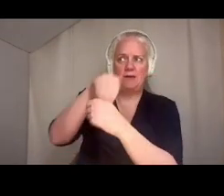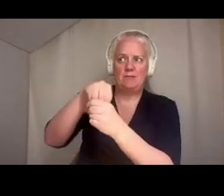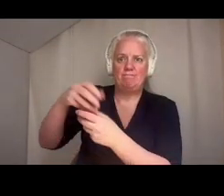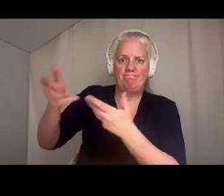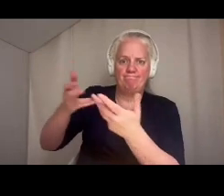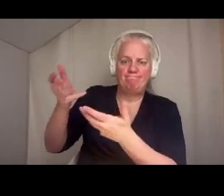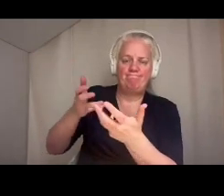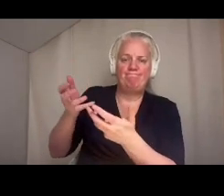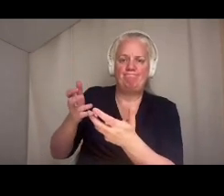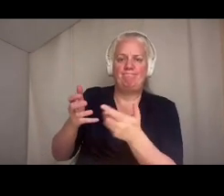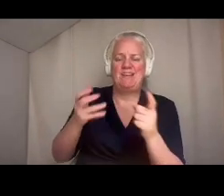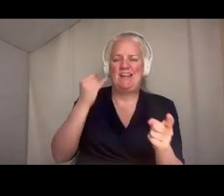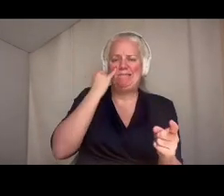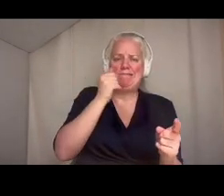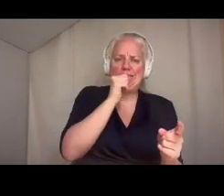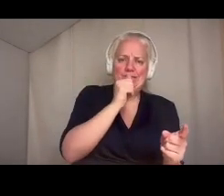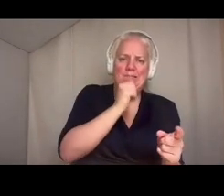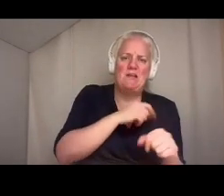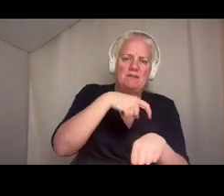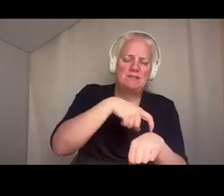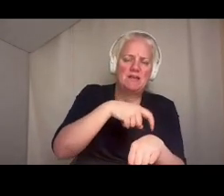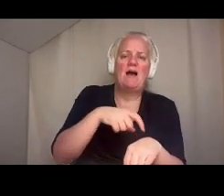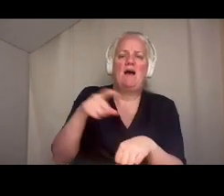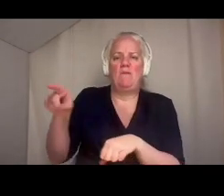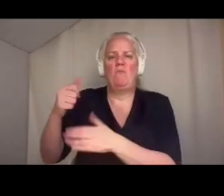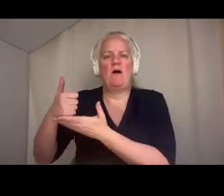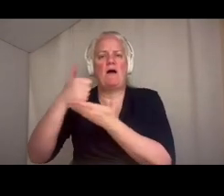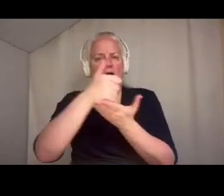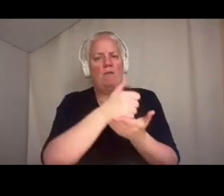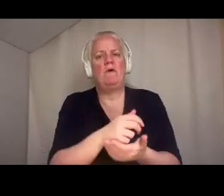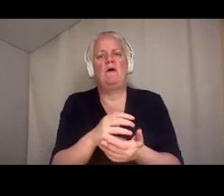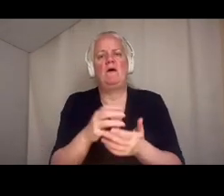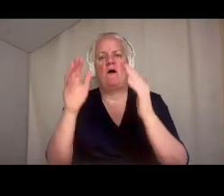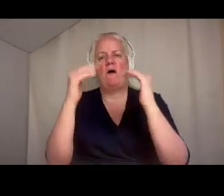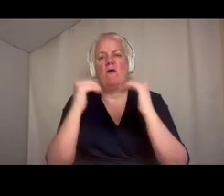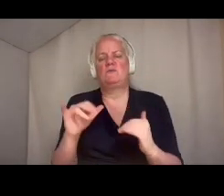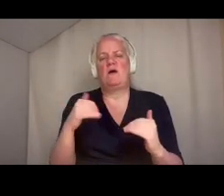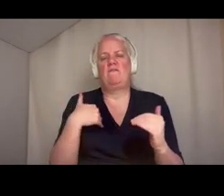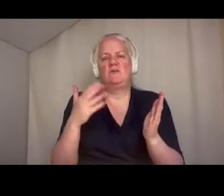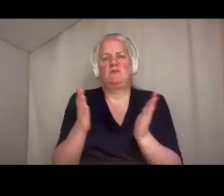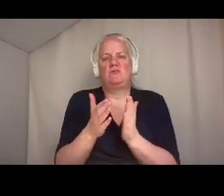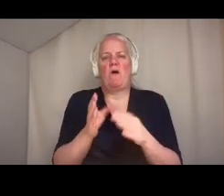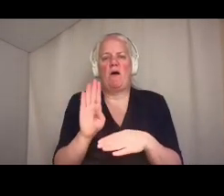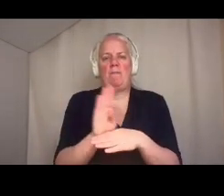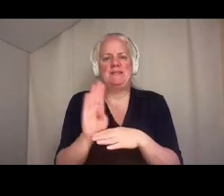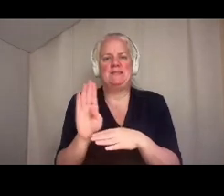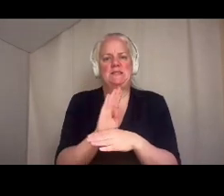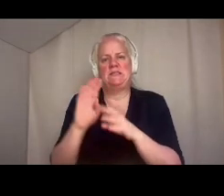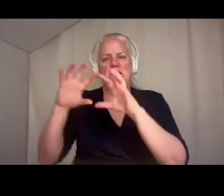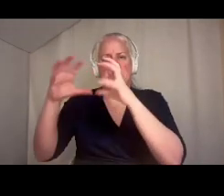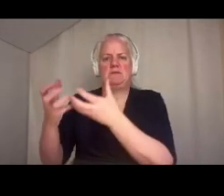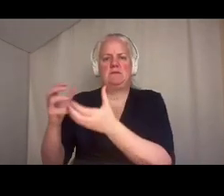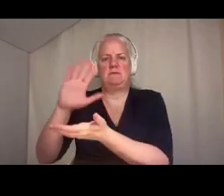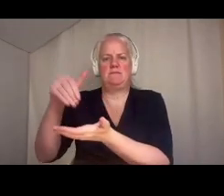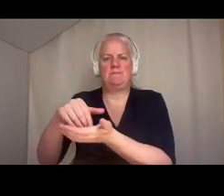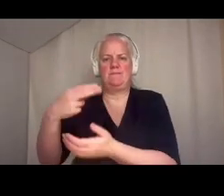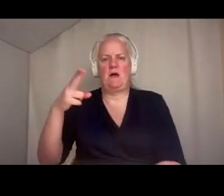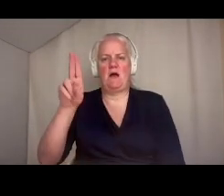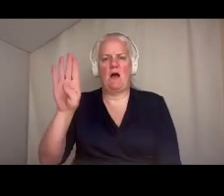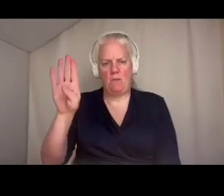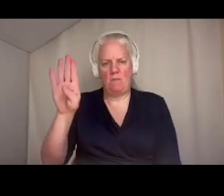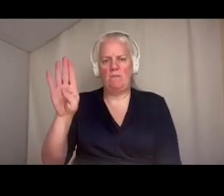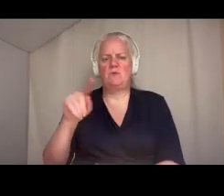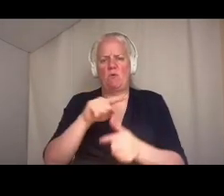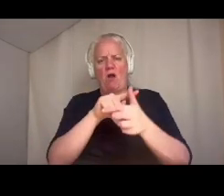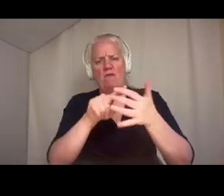navigate through difficult times. And then we also have a small business hub. So we encourage you to access these links